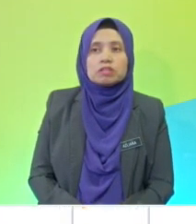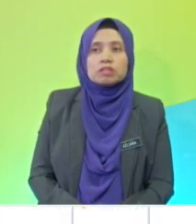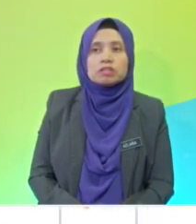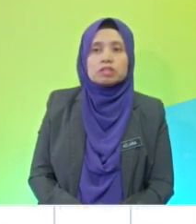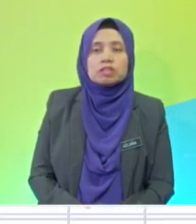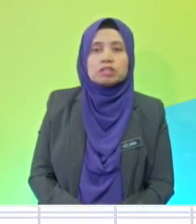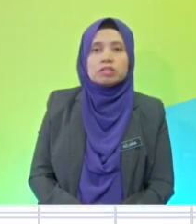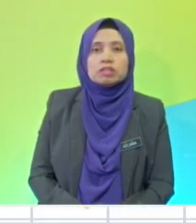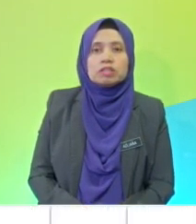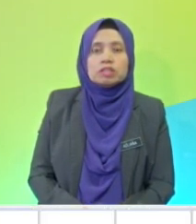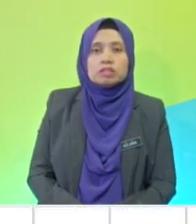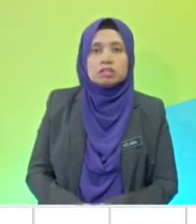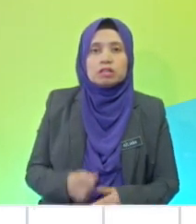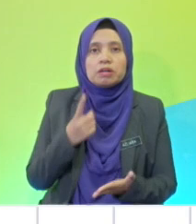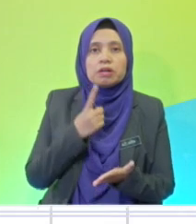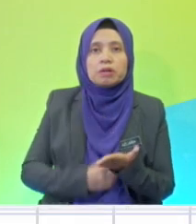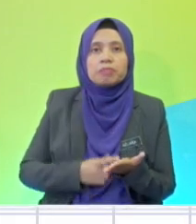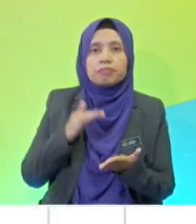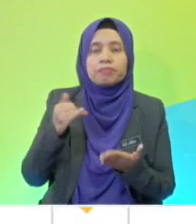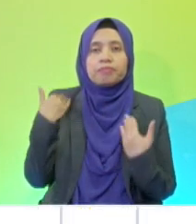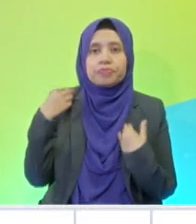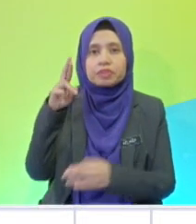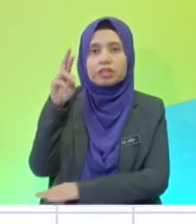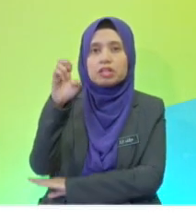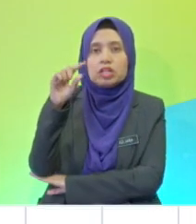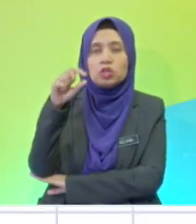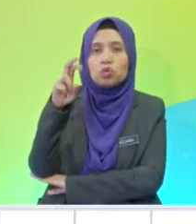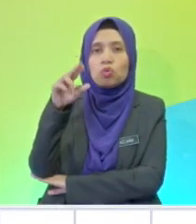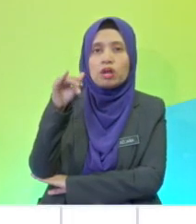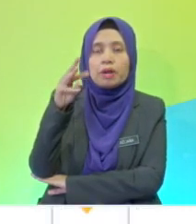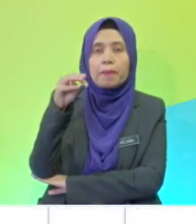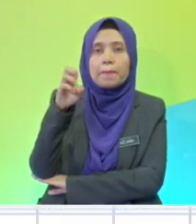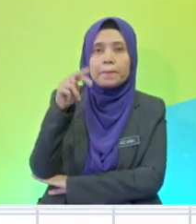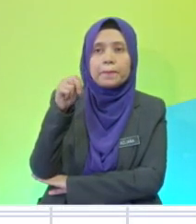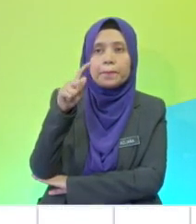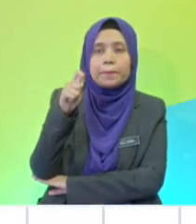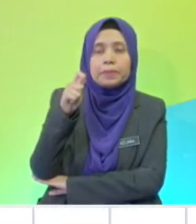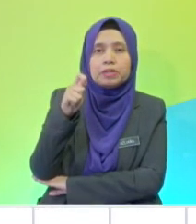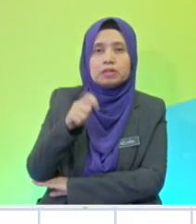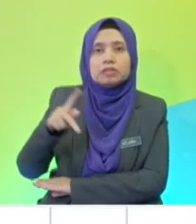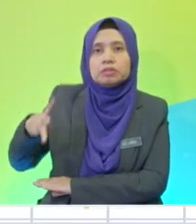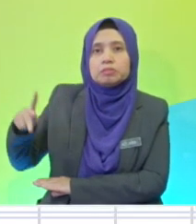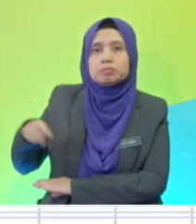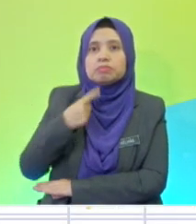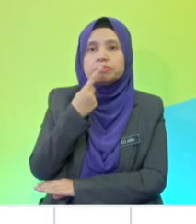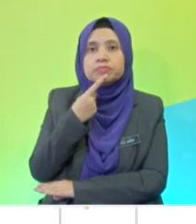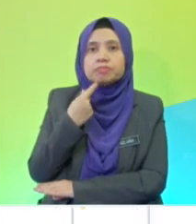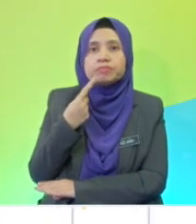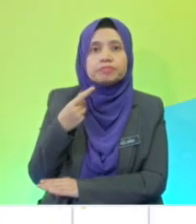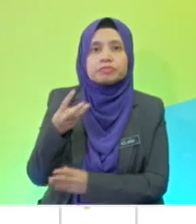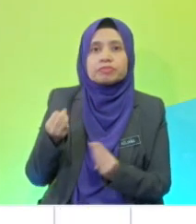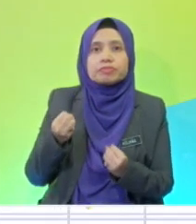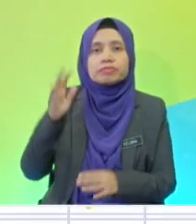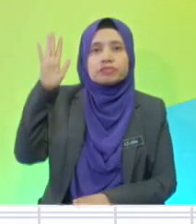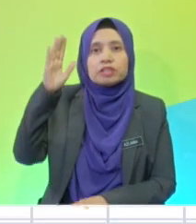another requirement made by Sharif Dole? All right, pupils. I think one of them.